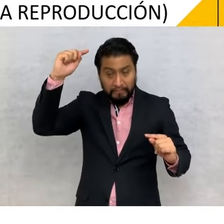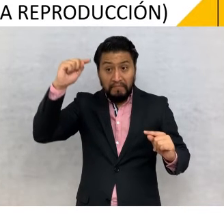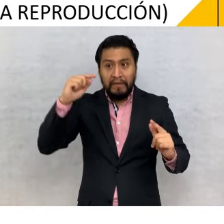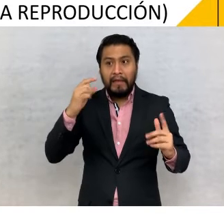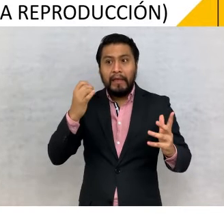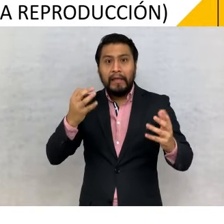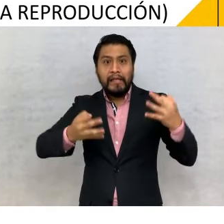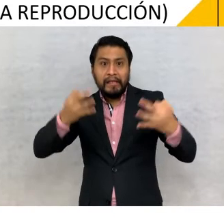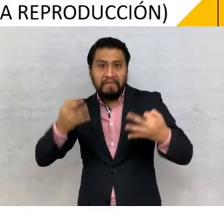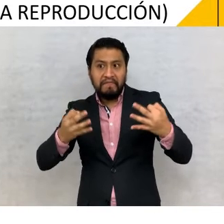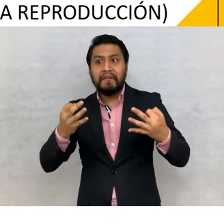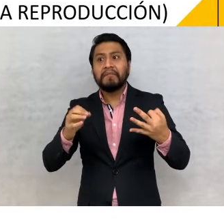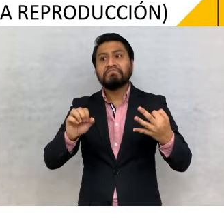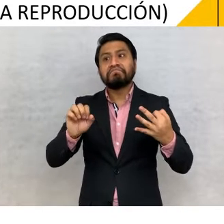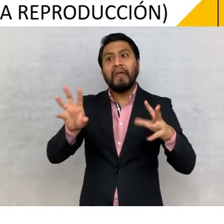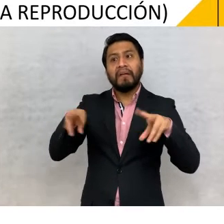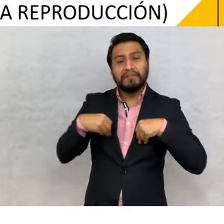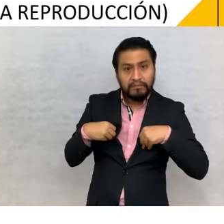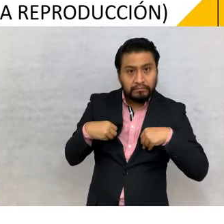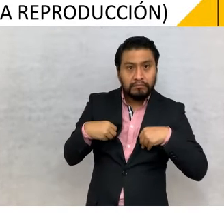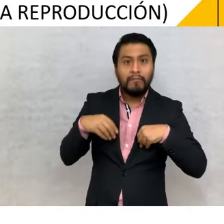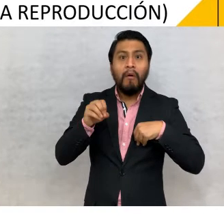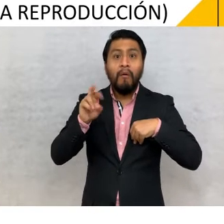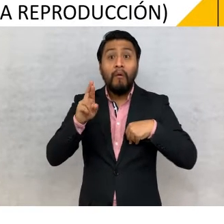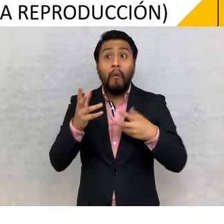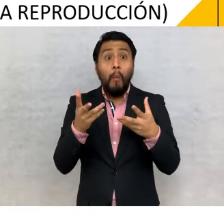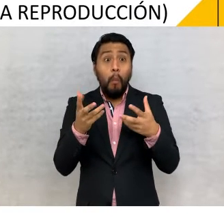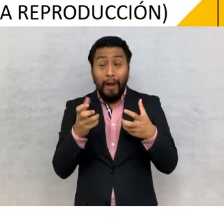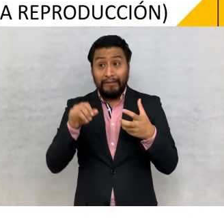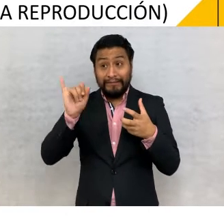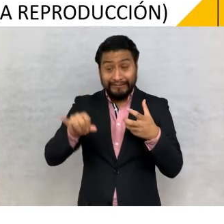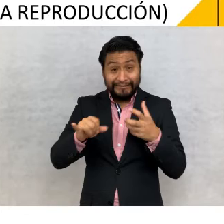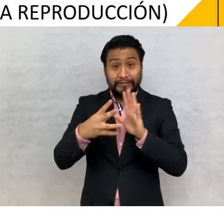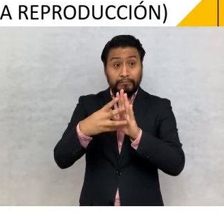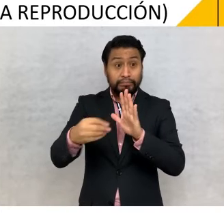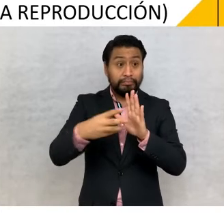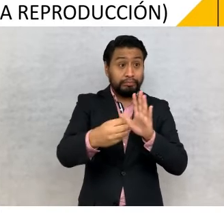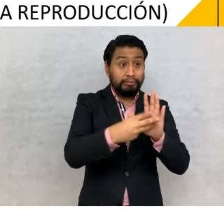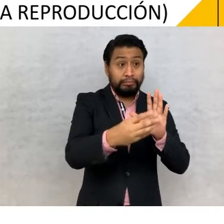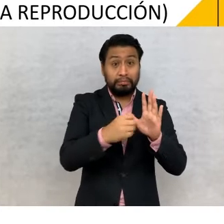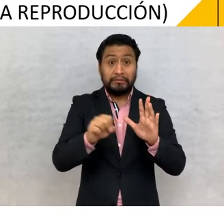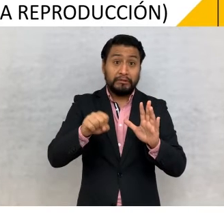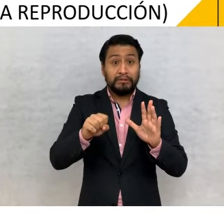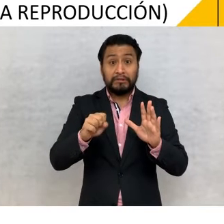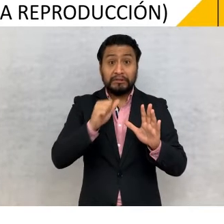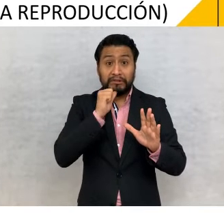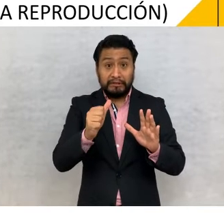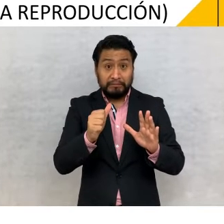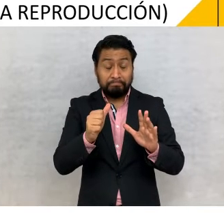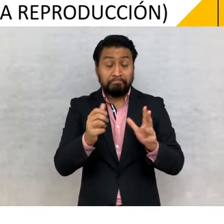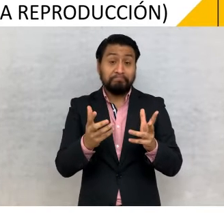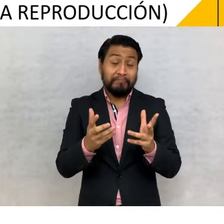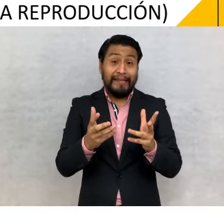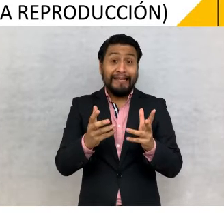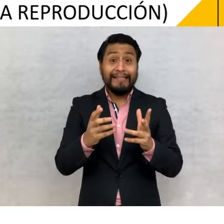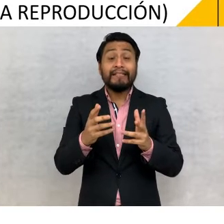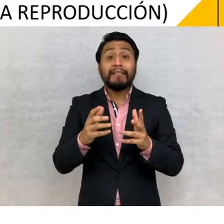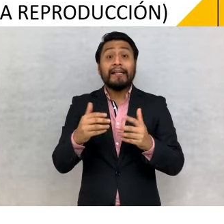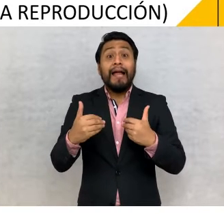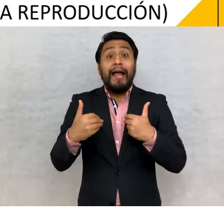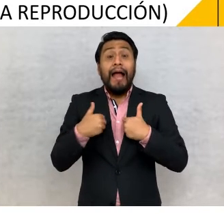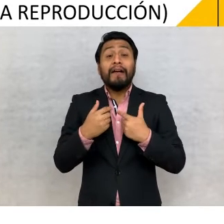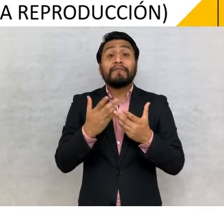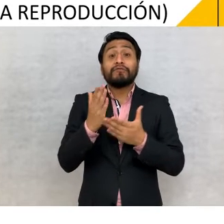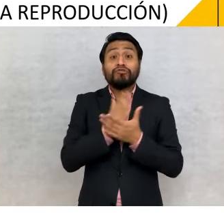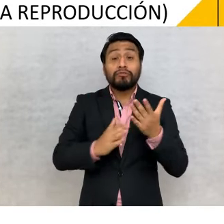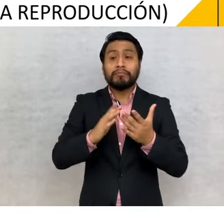desirable or that nation-states have wanted to promote via reproduction, while nation-states have discouraged and